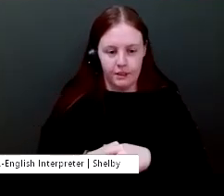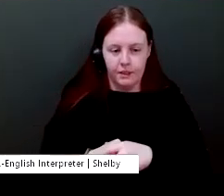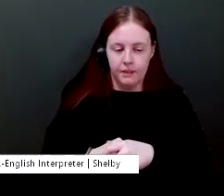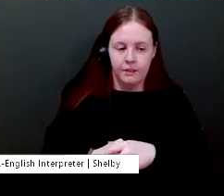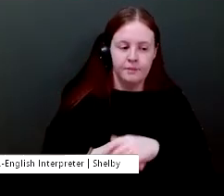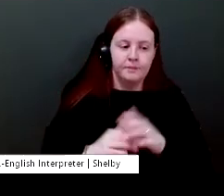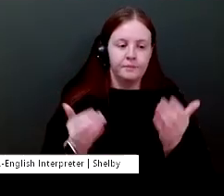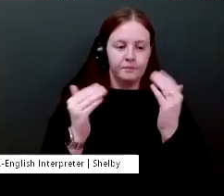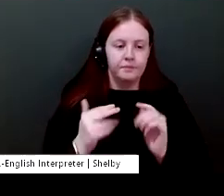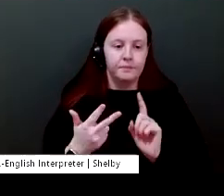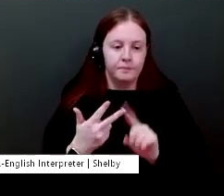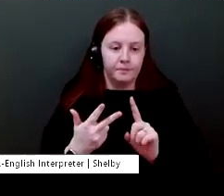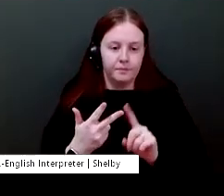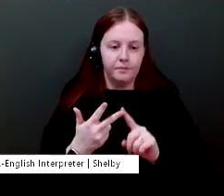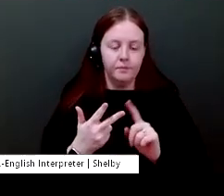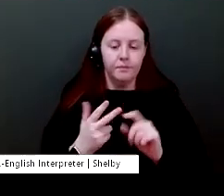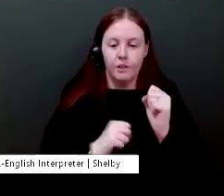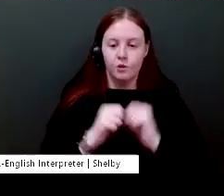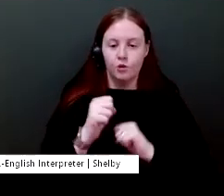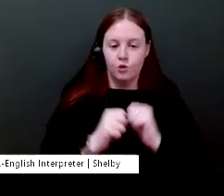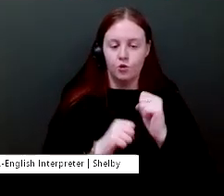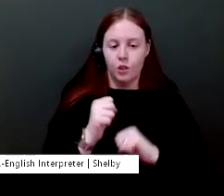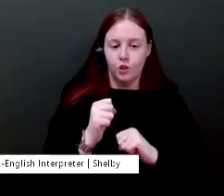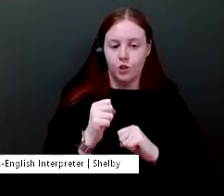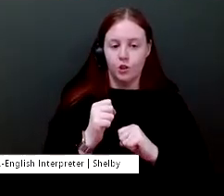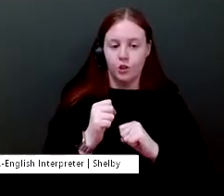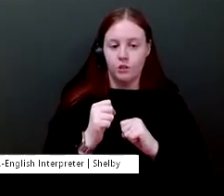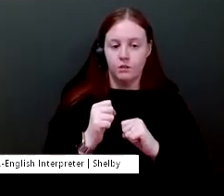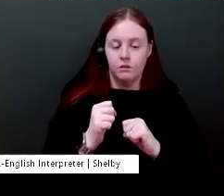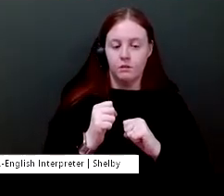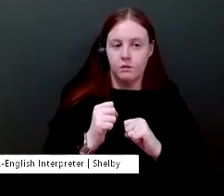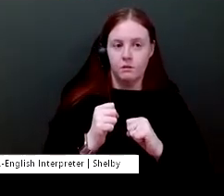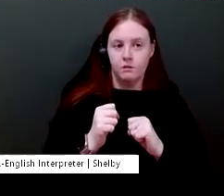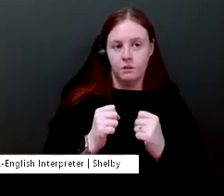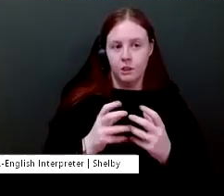Next, we have structured closure for survivors. And so